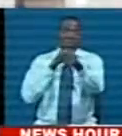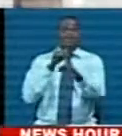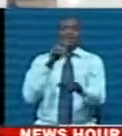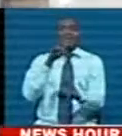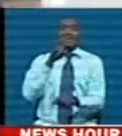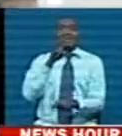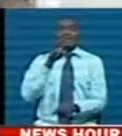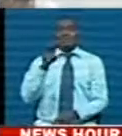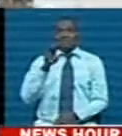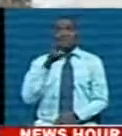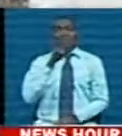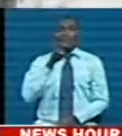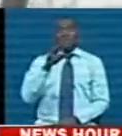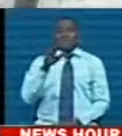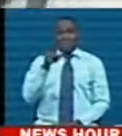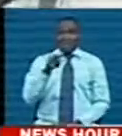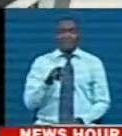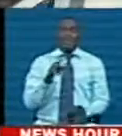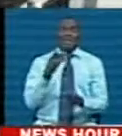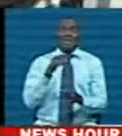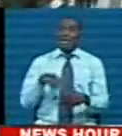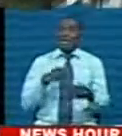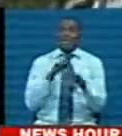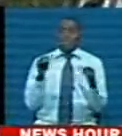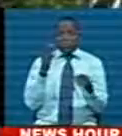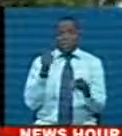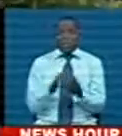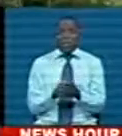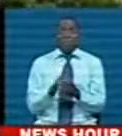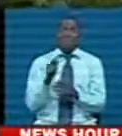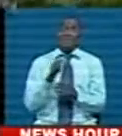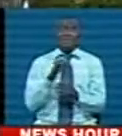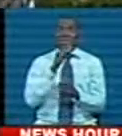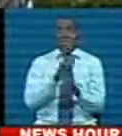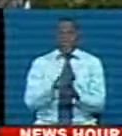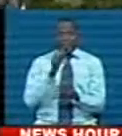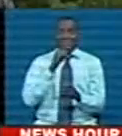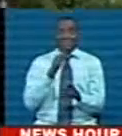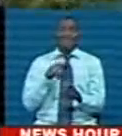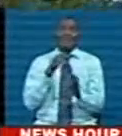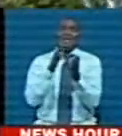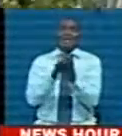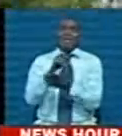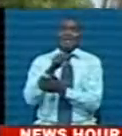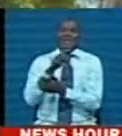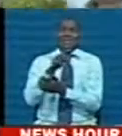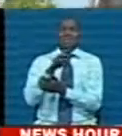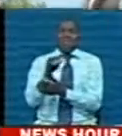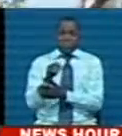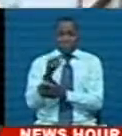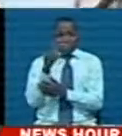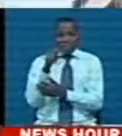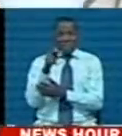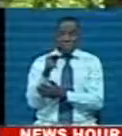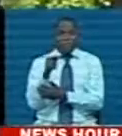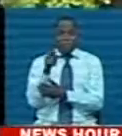72-year-old woman, Madame Elizabeth Finn, was not happy that they were neglected. Maybe sir, not more new there. Then to wash